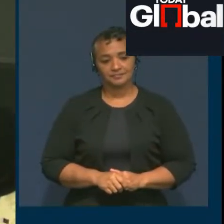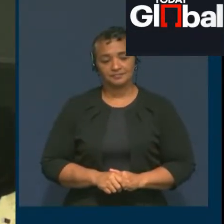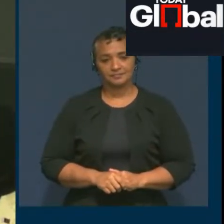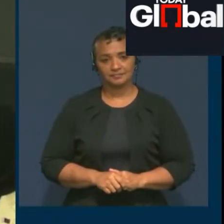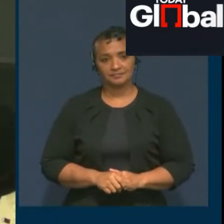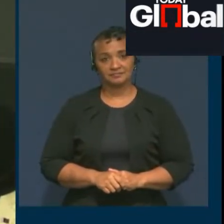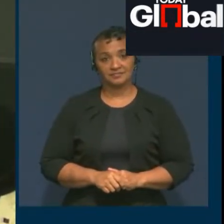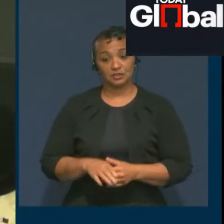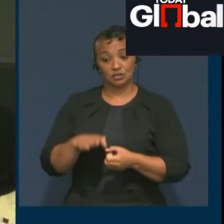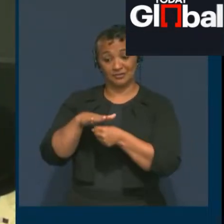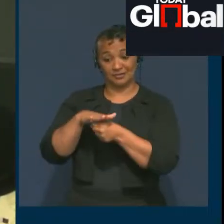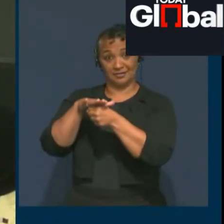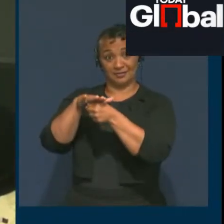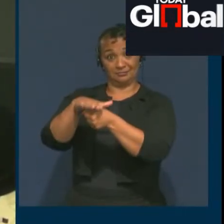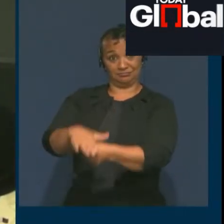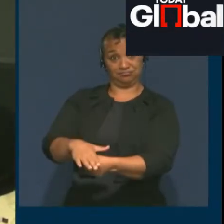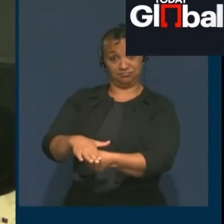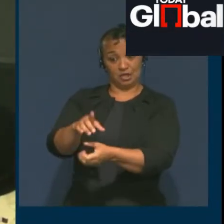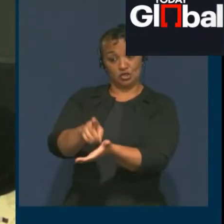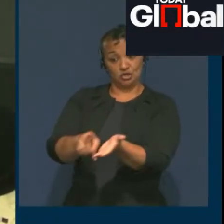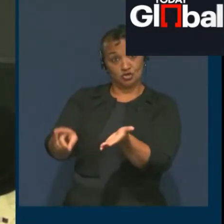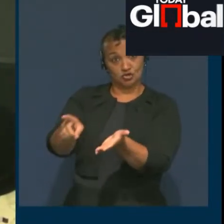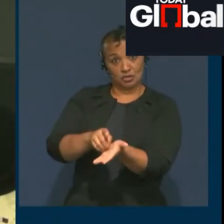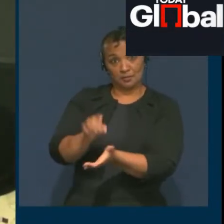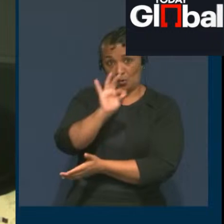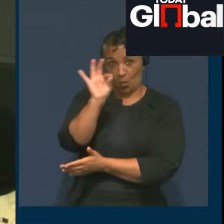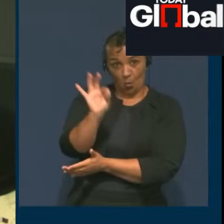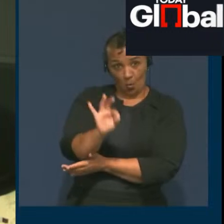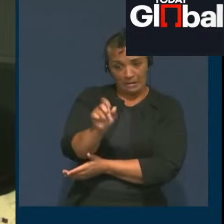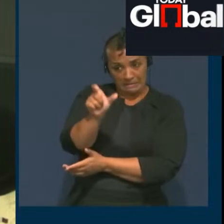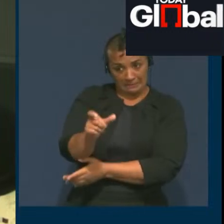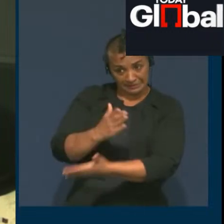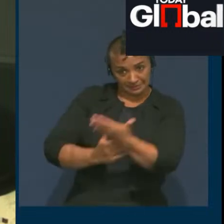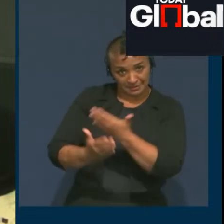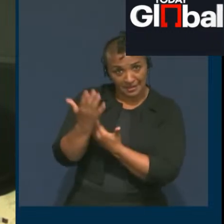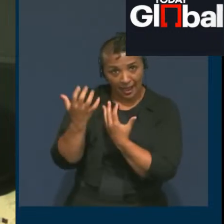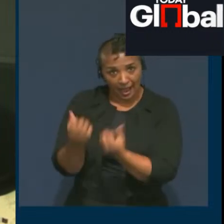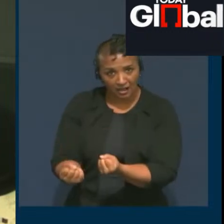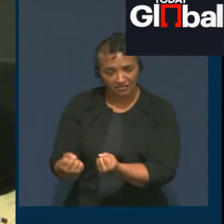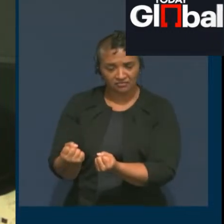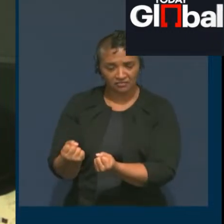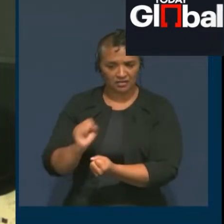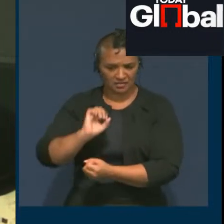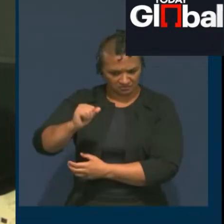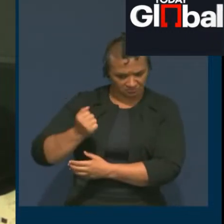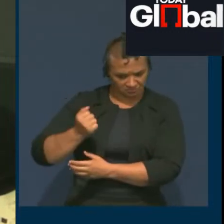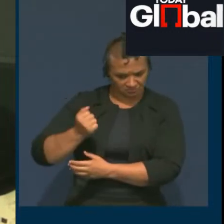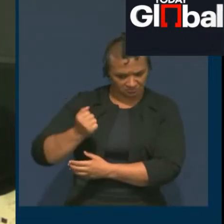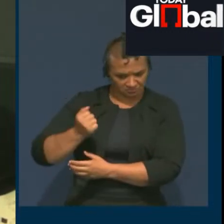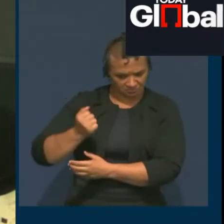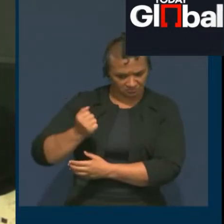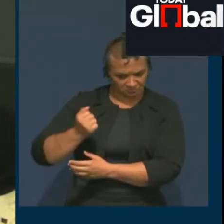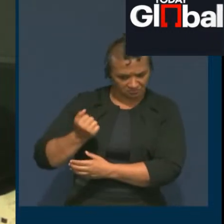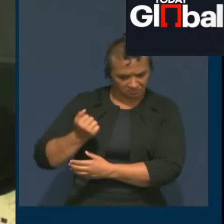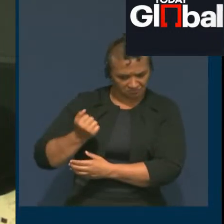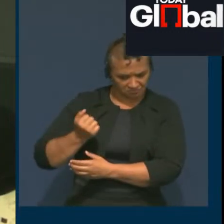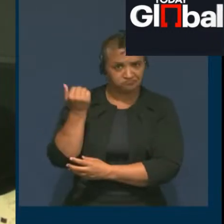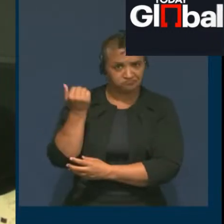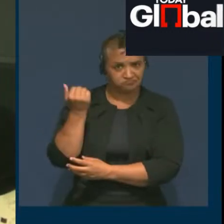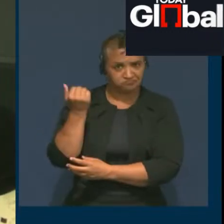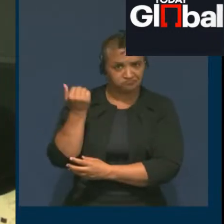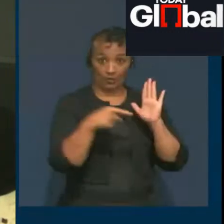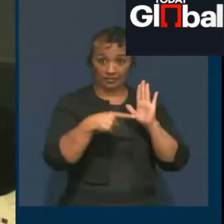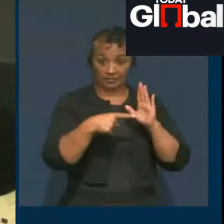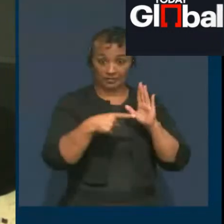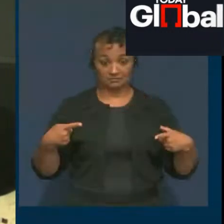discrimination based on disability and the repealment of the provisions which featured previously in our law,